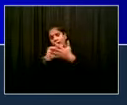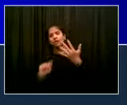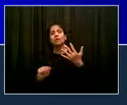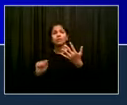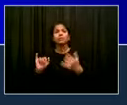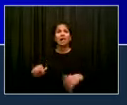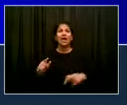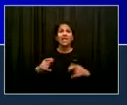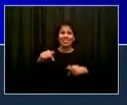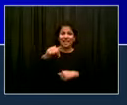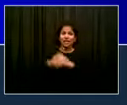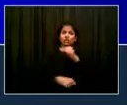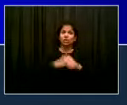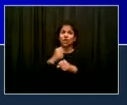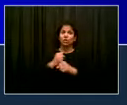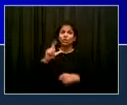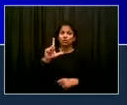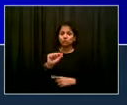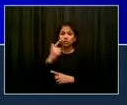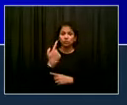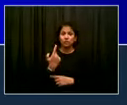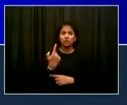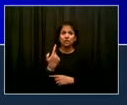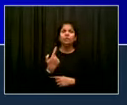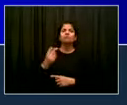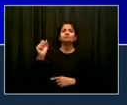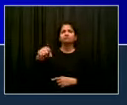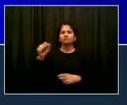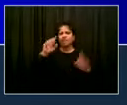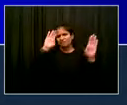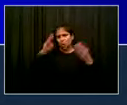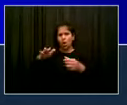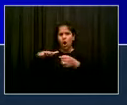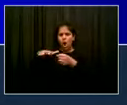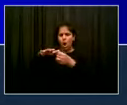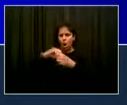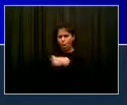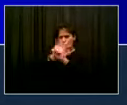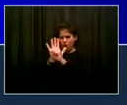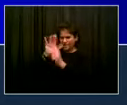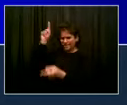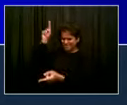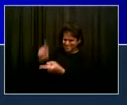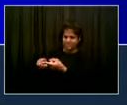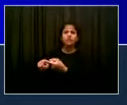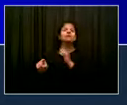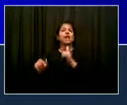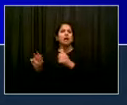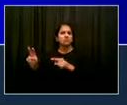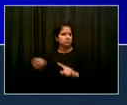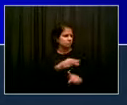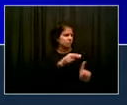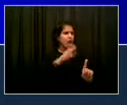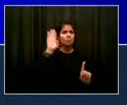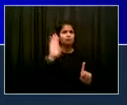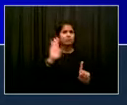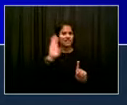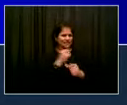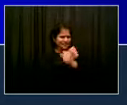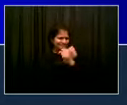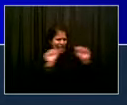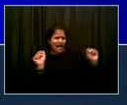this pandemic, all over Brooklyn, we saw a real turnaround when it came to safety. The men and women of the NYPD should be